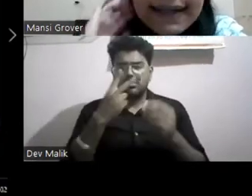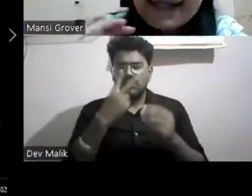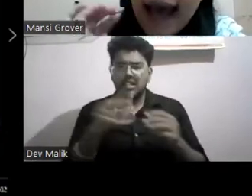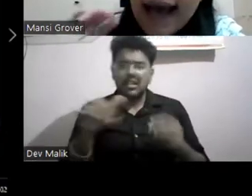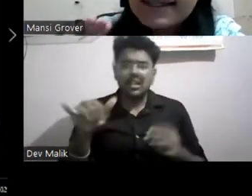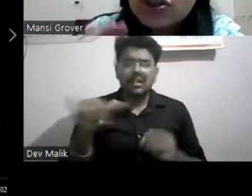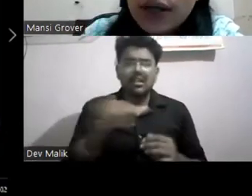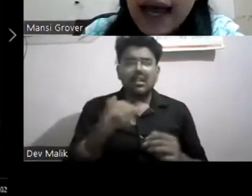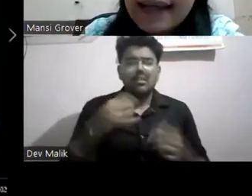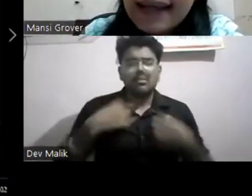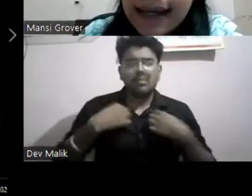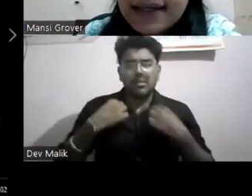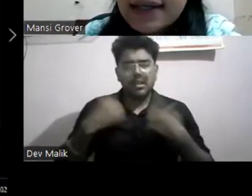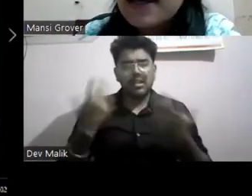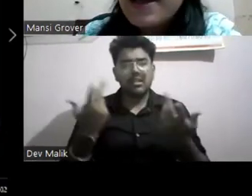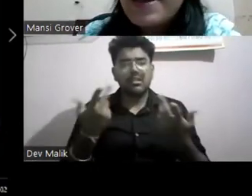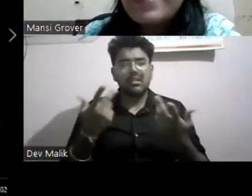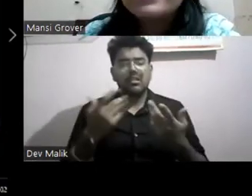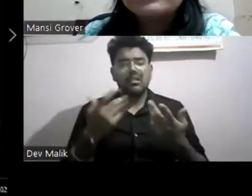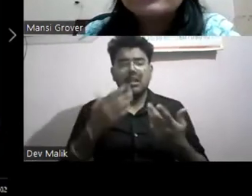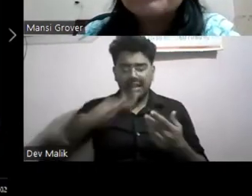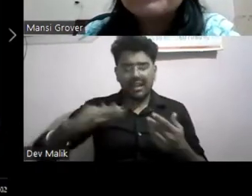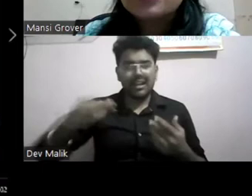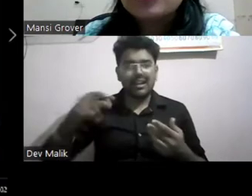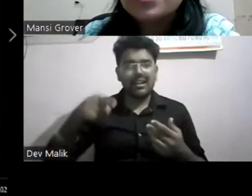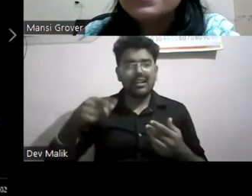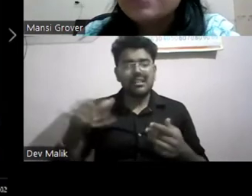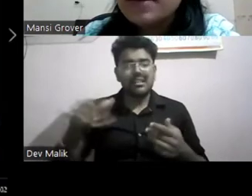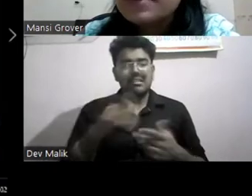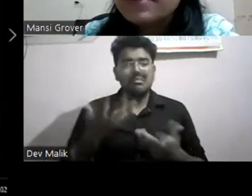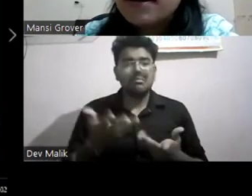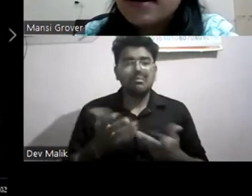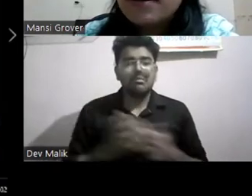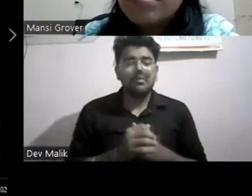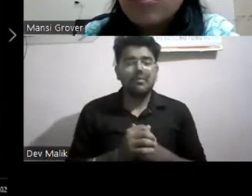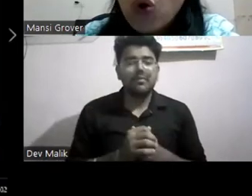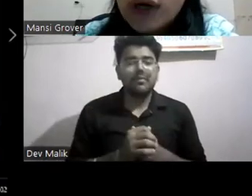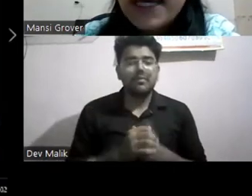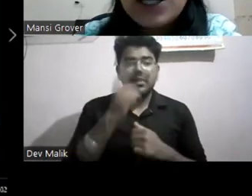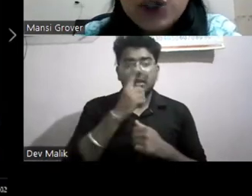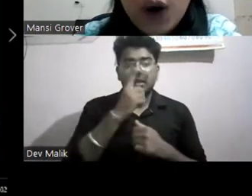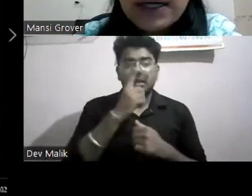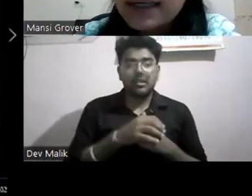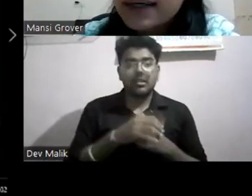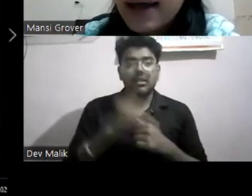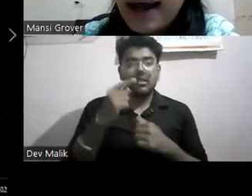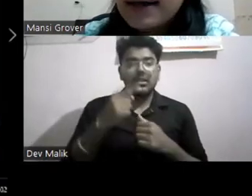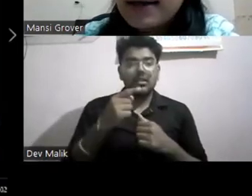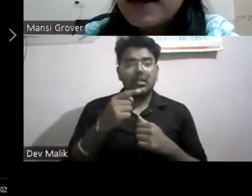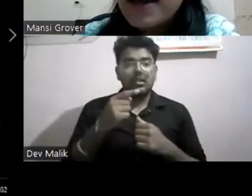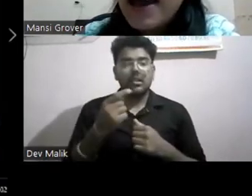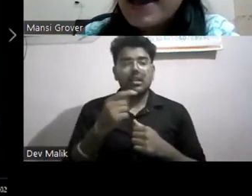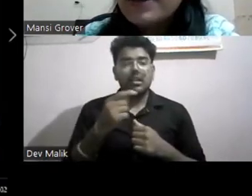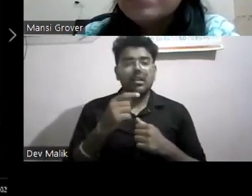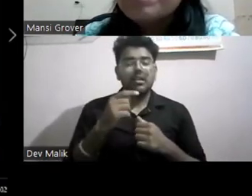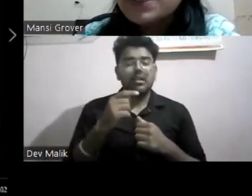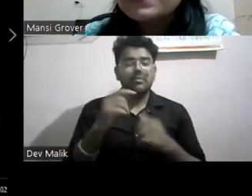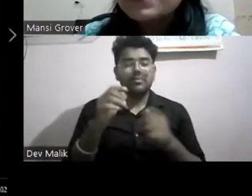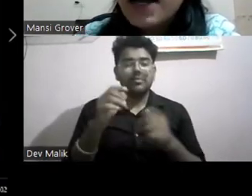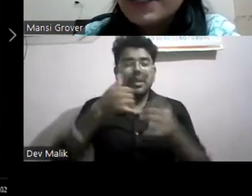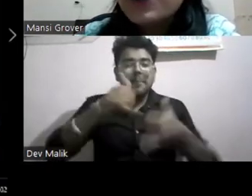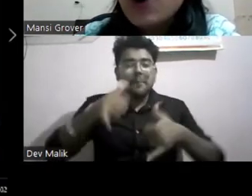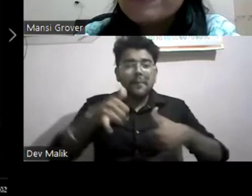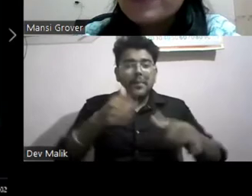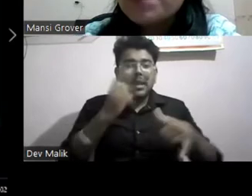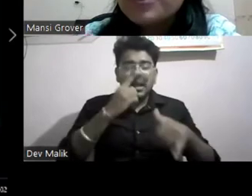dressed as a kid, and she is holding a doll in her hand, and